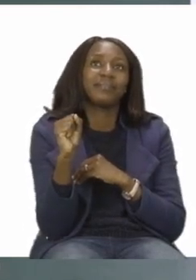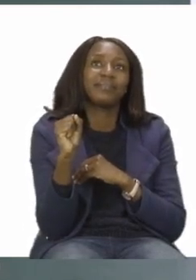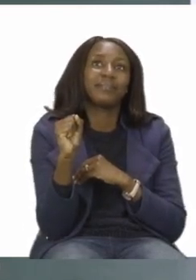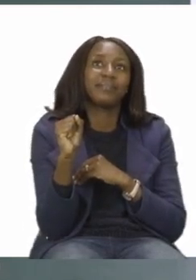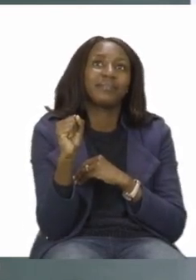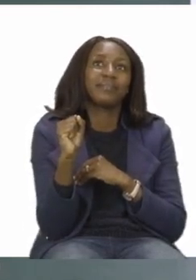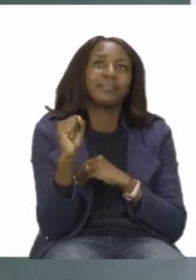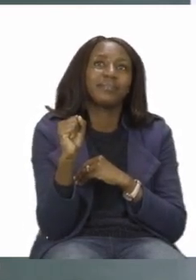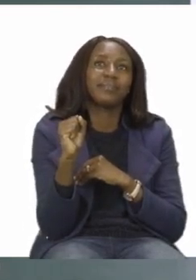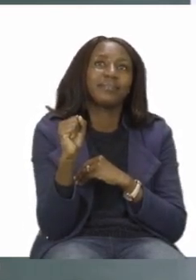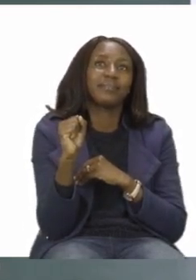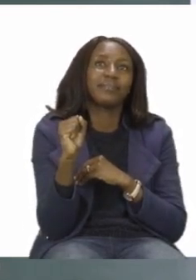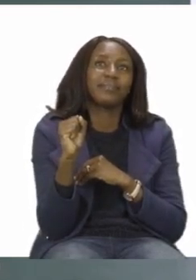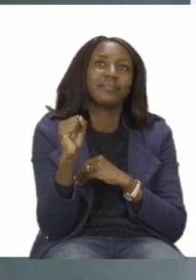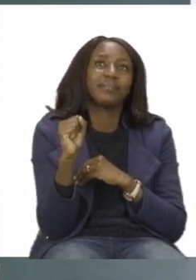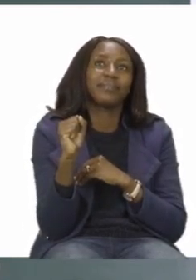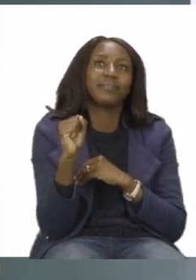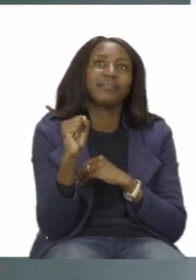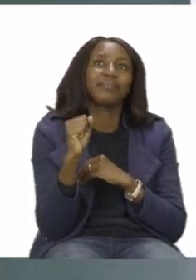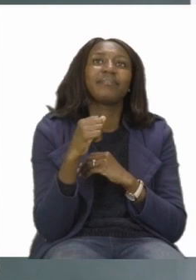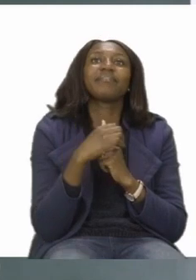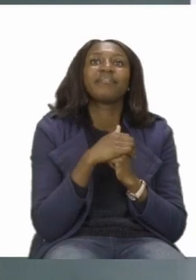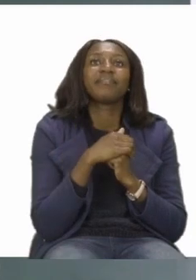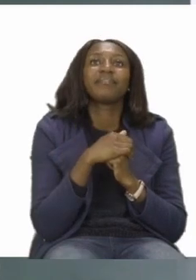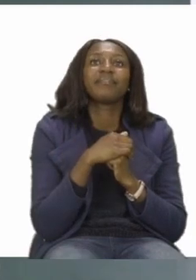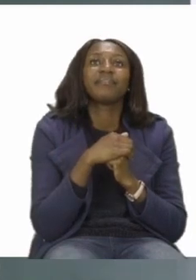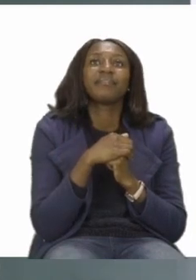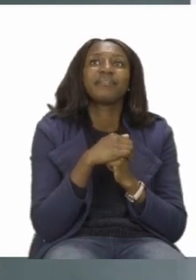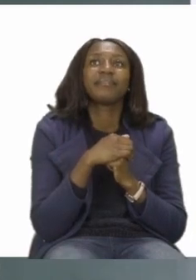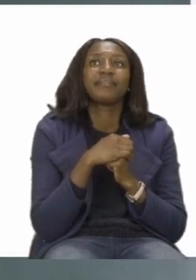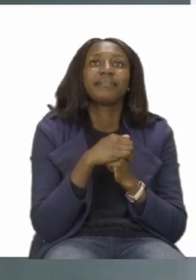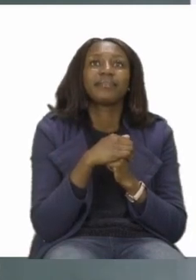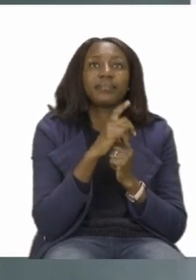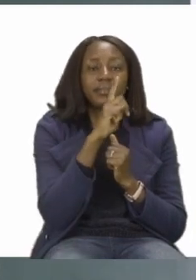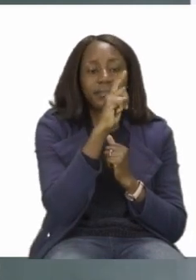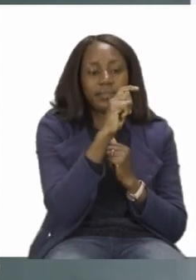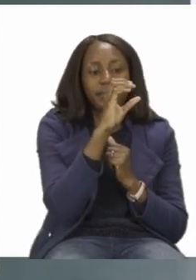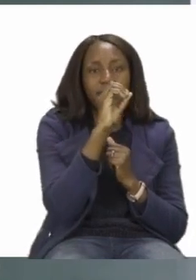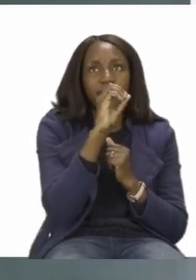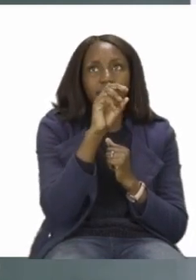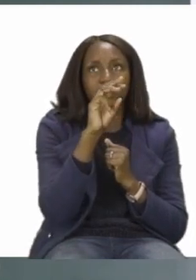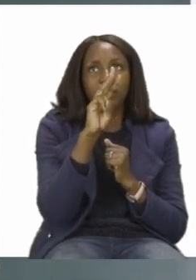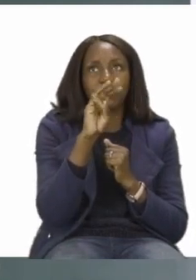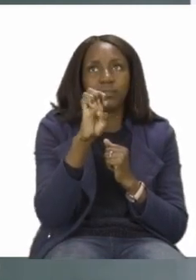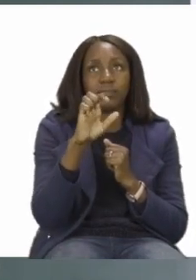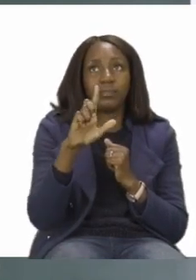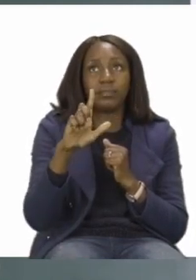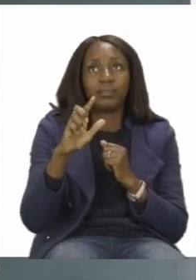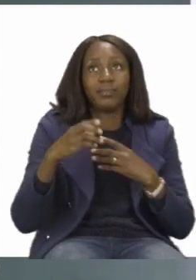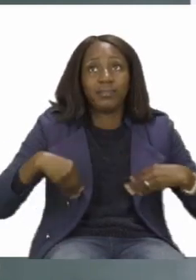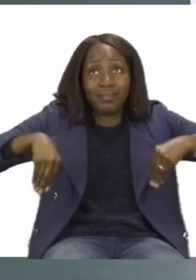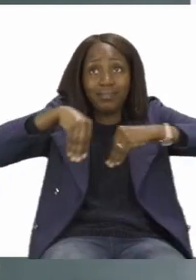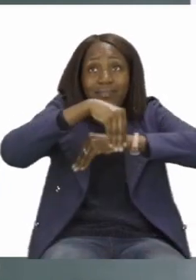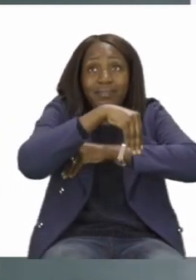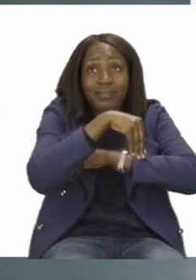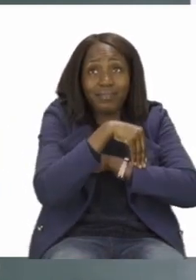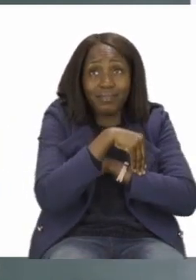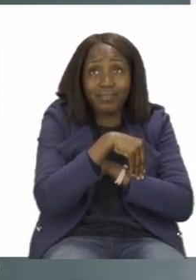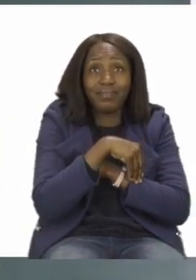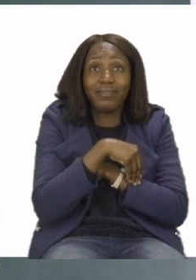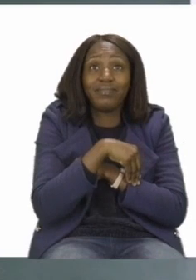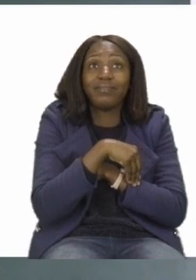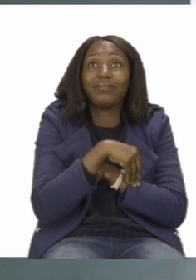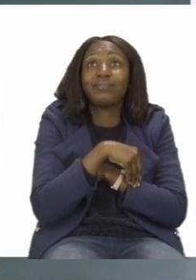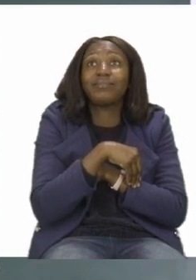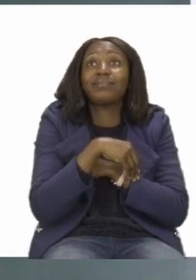going to write an S. And then, If we have one towel, but